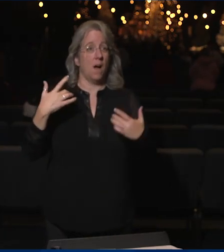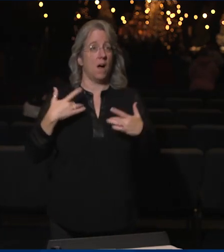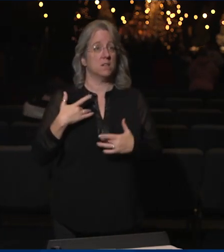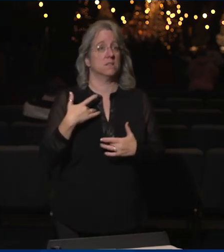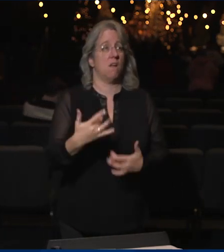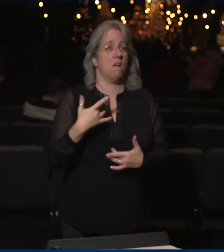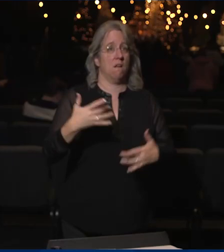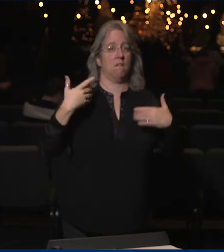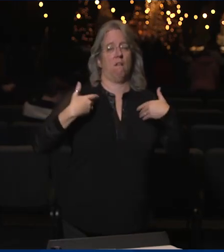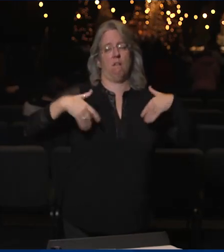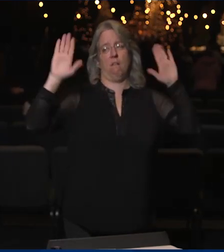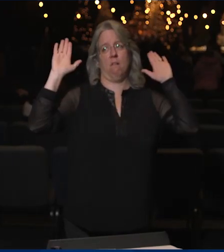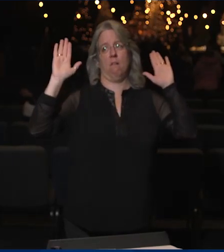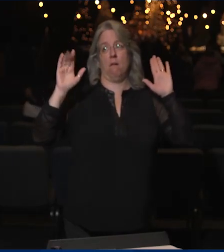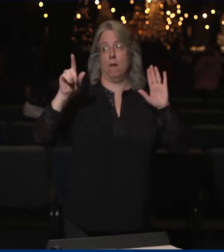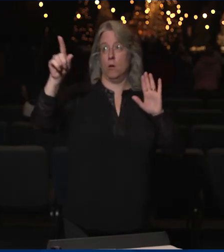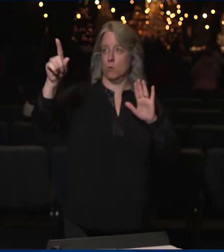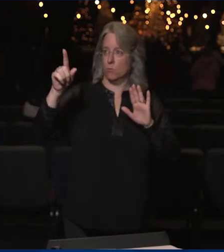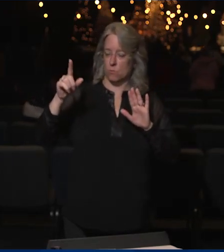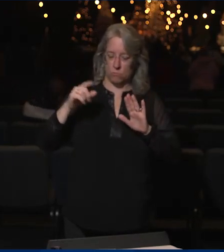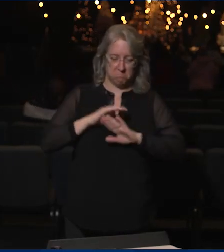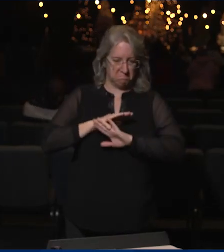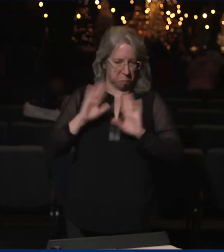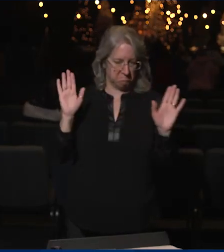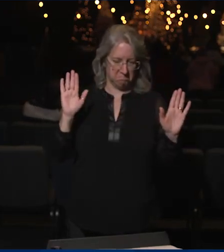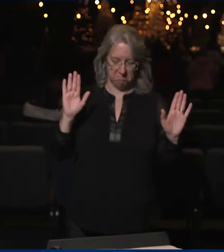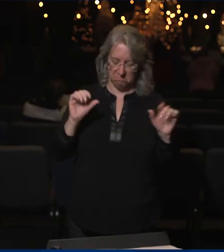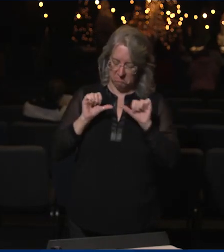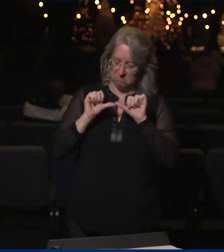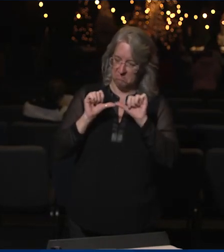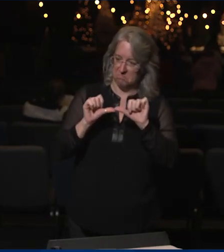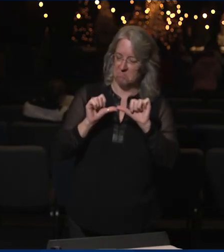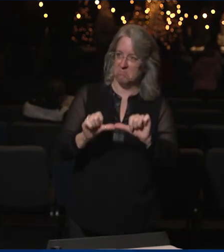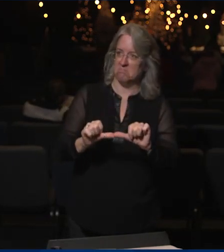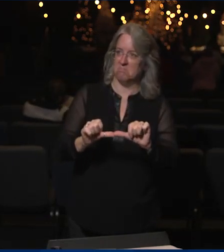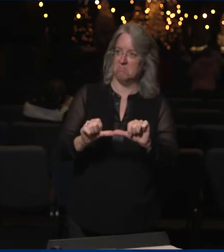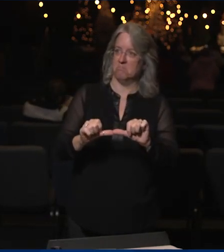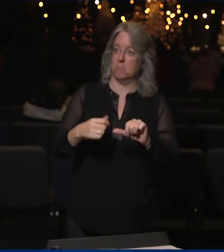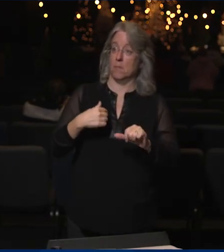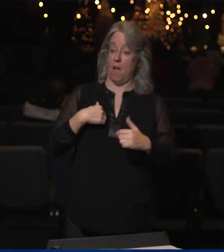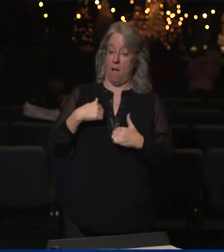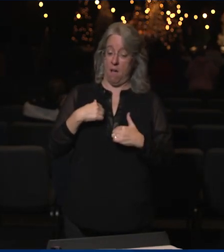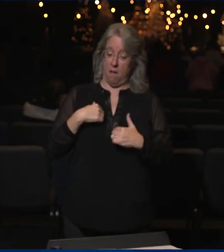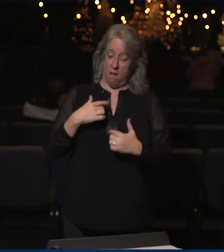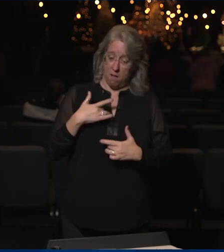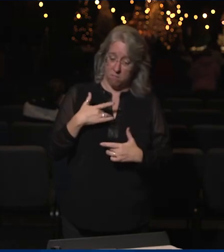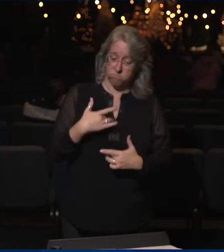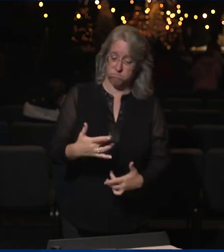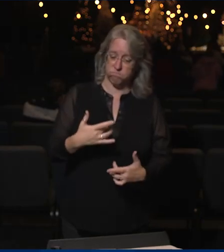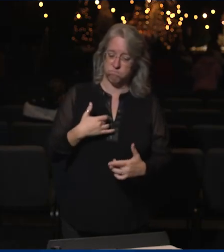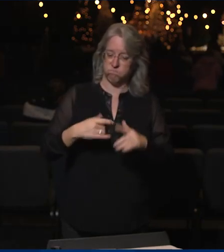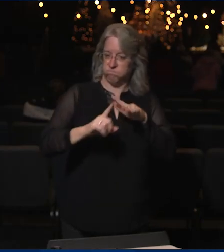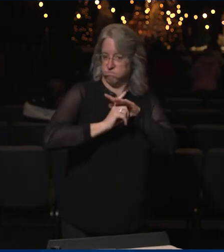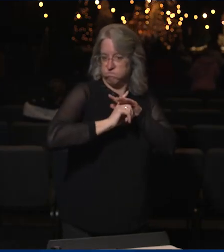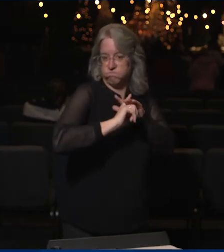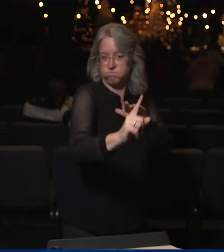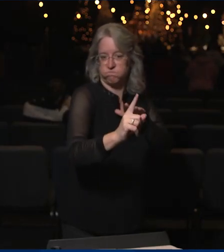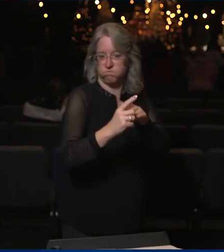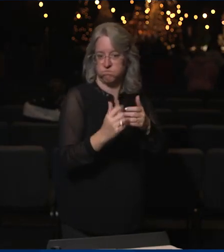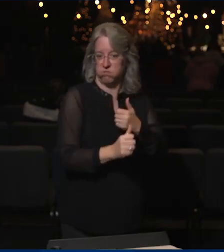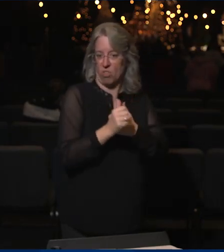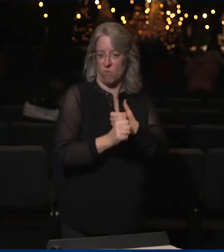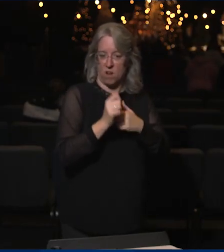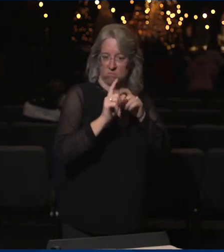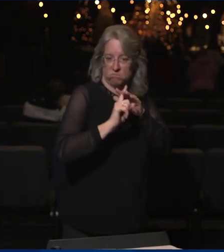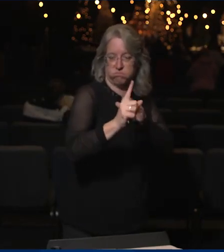give up, even when I do. You don't walk out when I threaten